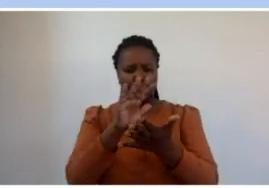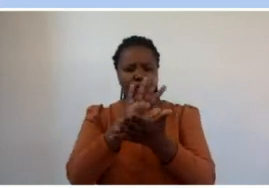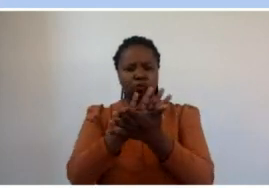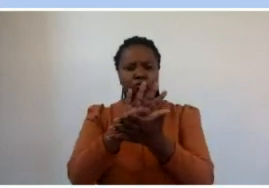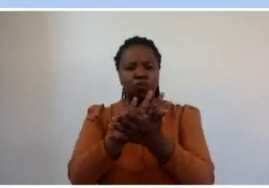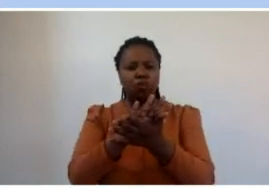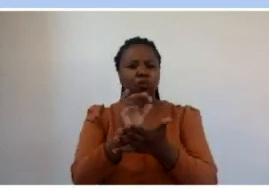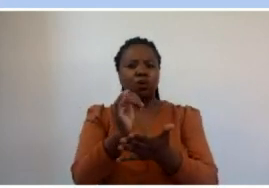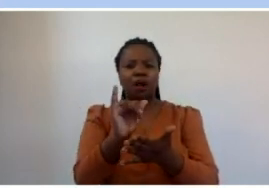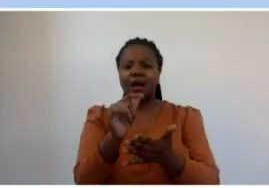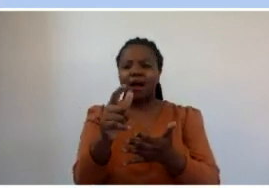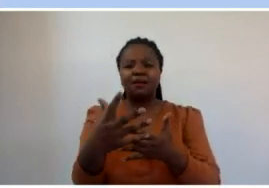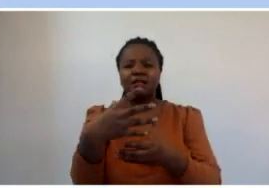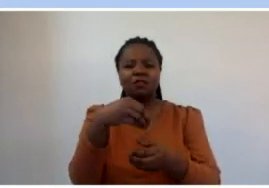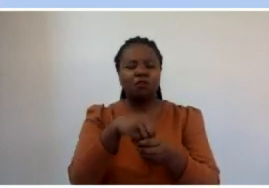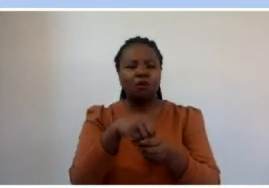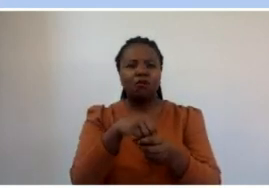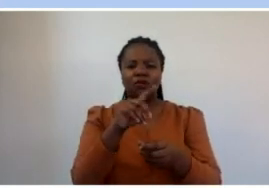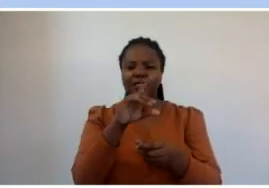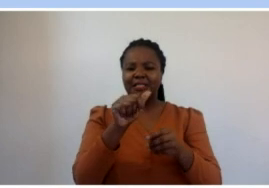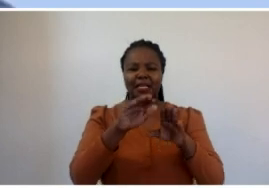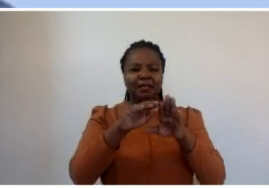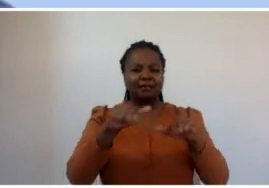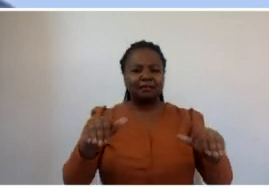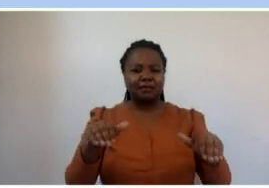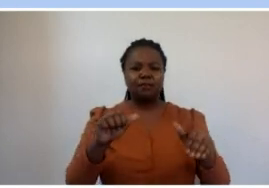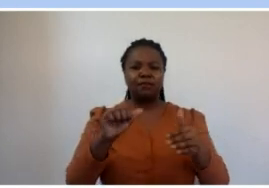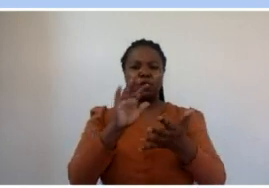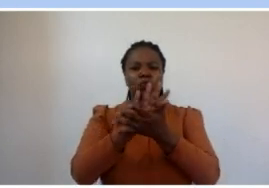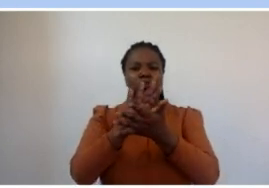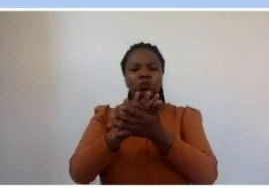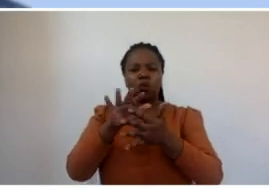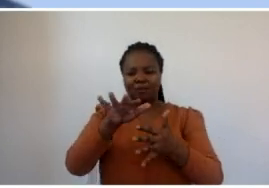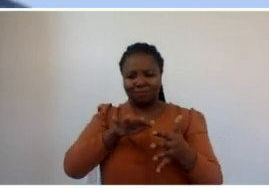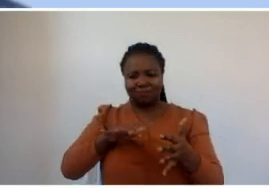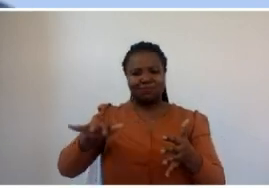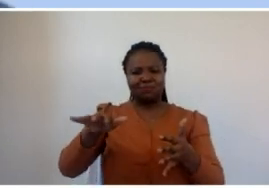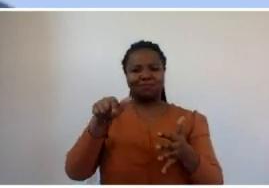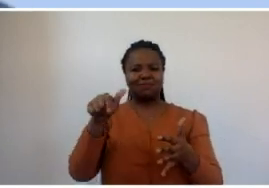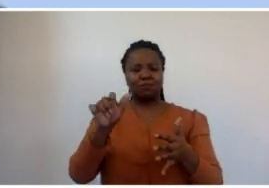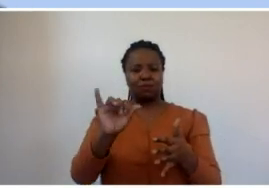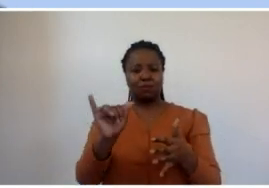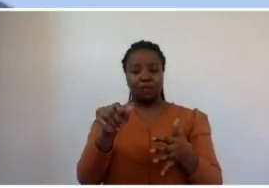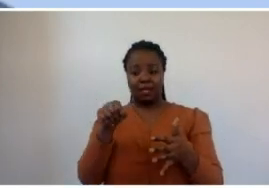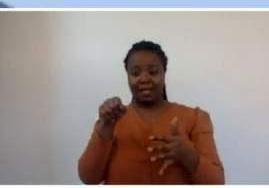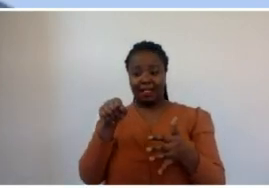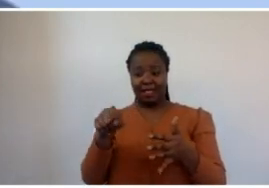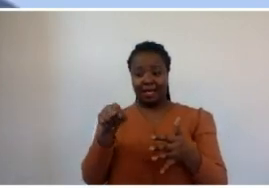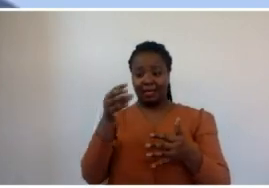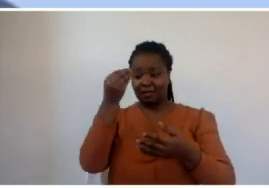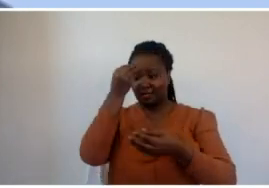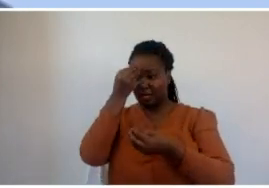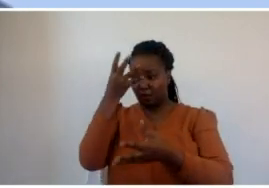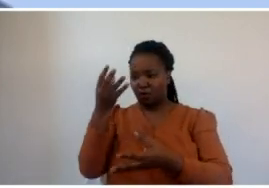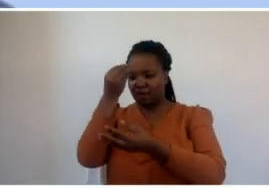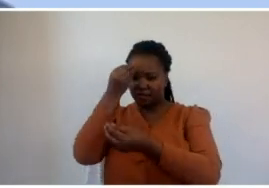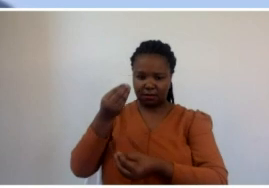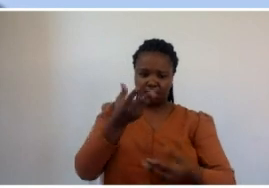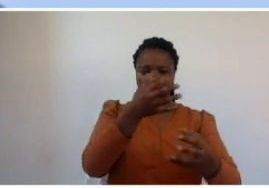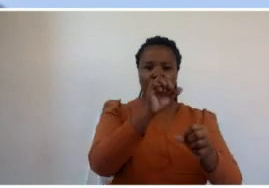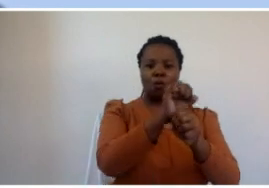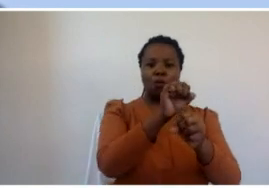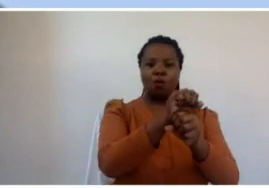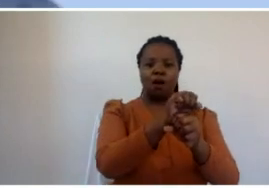for children with disabilities in their school, to transfer that knowledge to the workplace, so that the school can